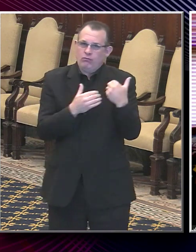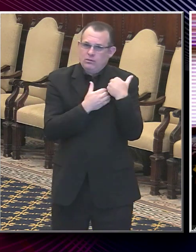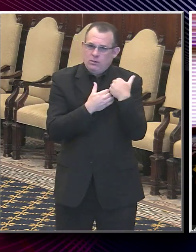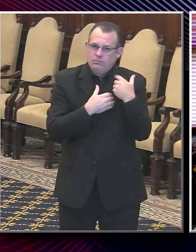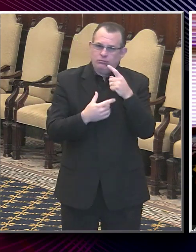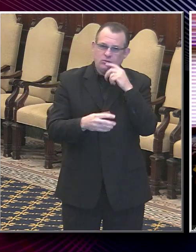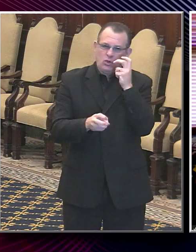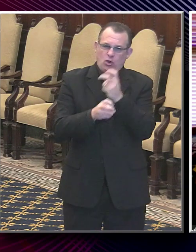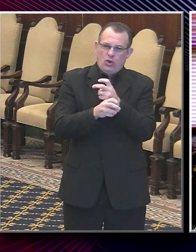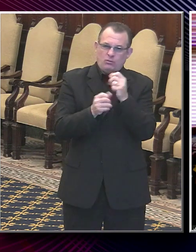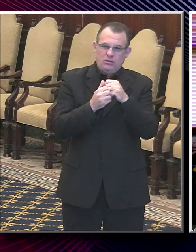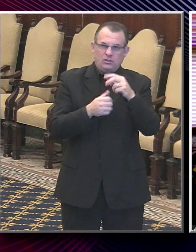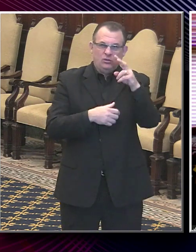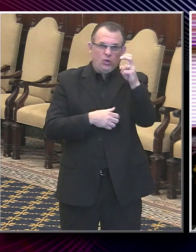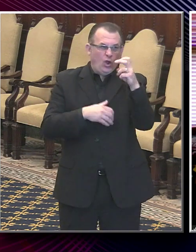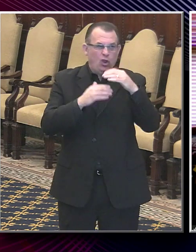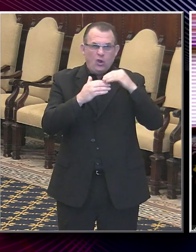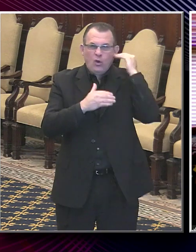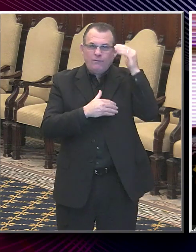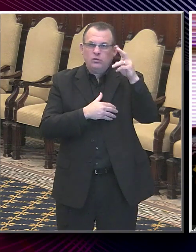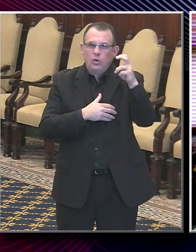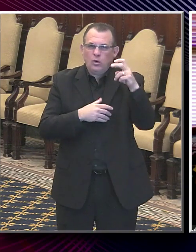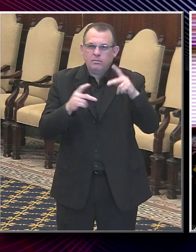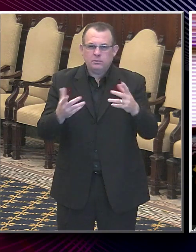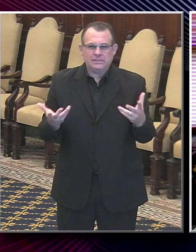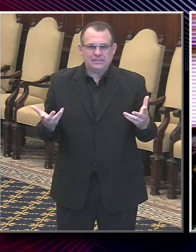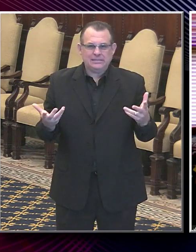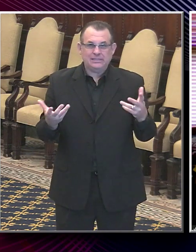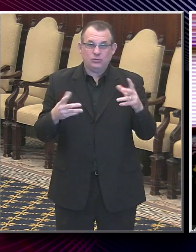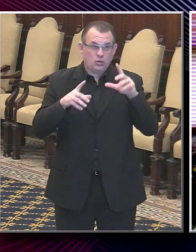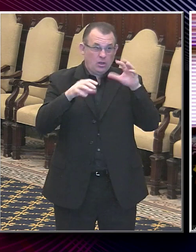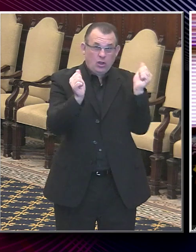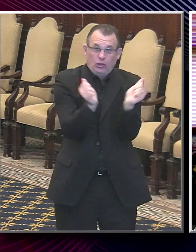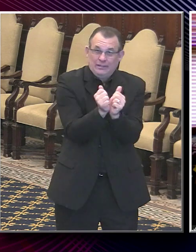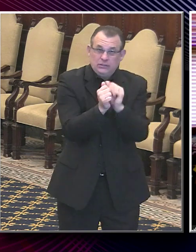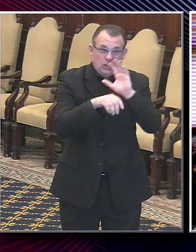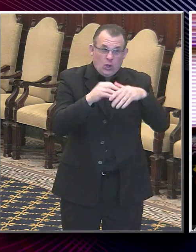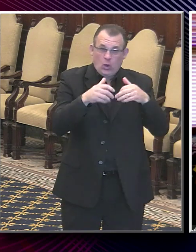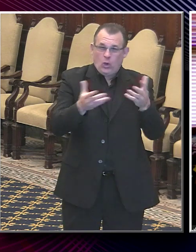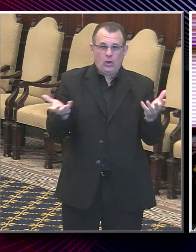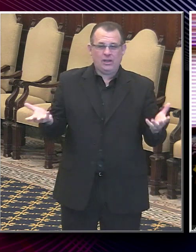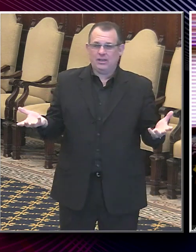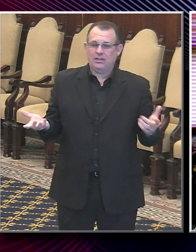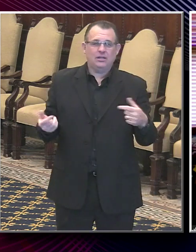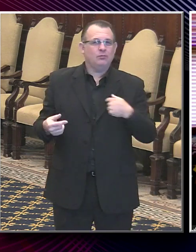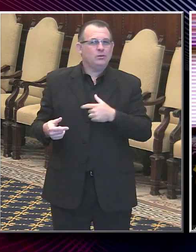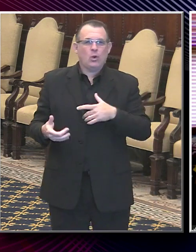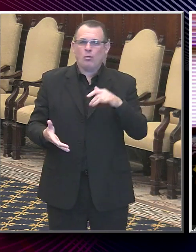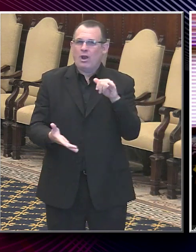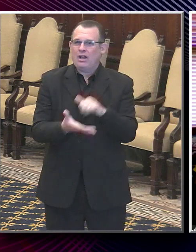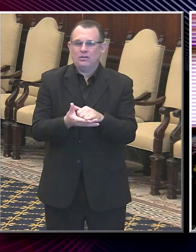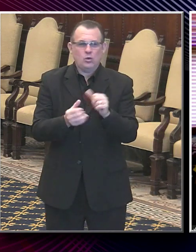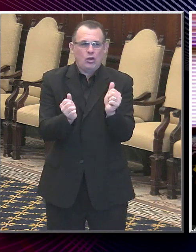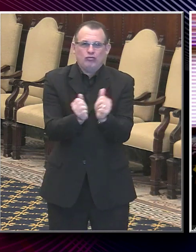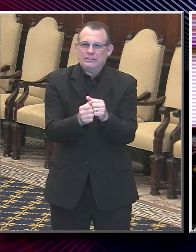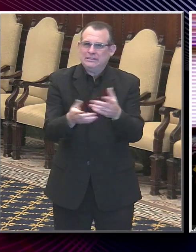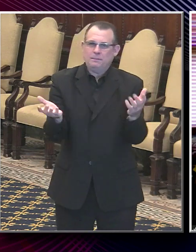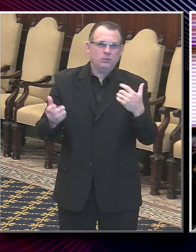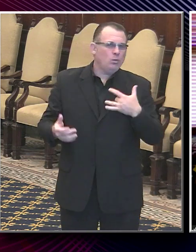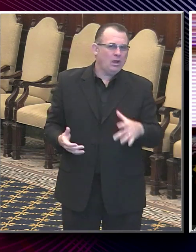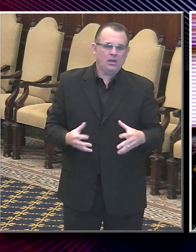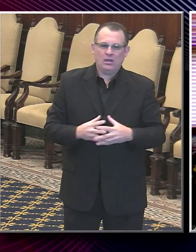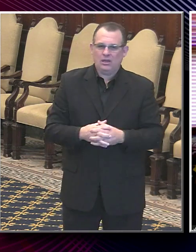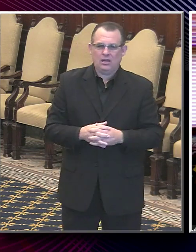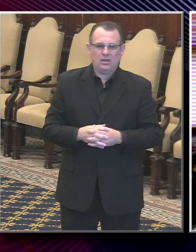of 200 plus people to make a mass arrest, and that's not something that we're interested in doing, and would cause a severe strain on our